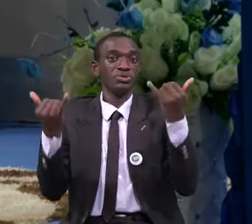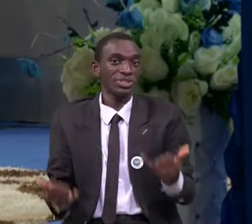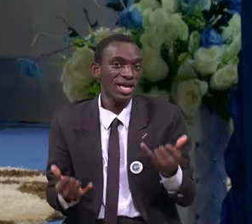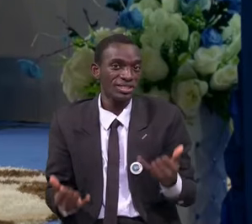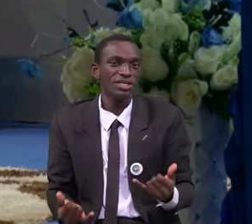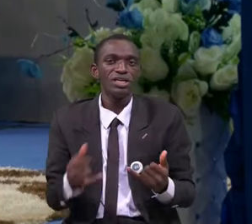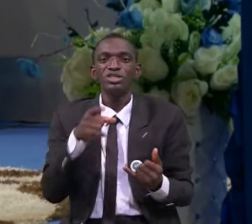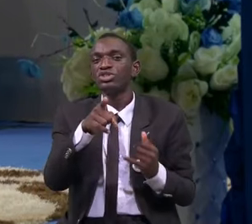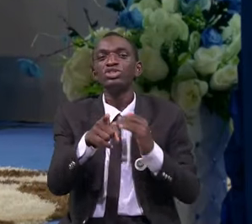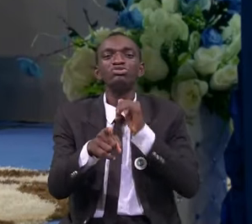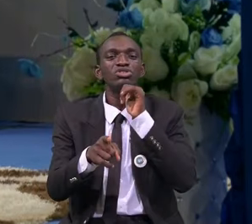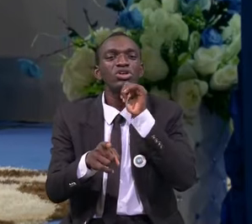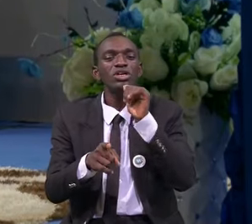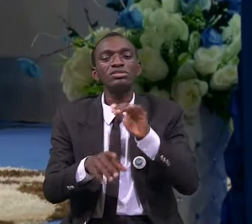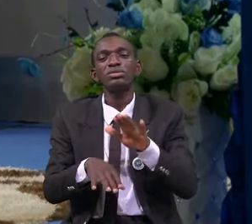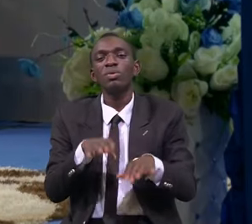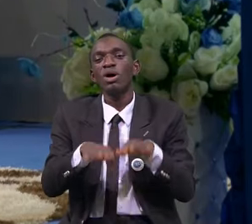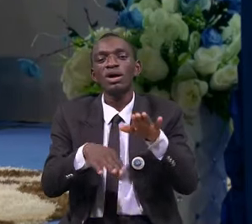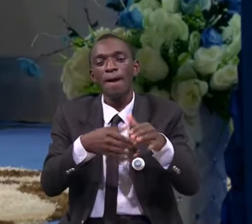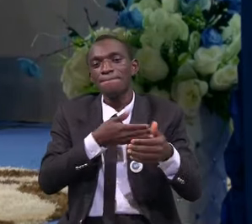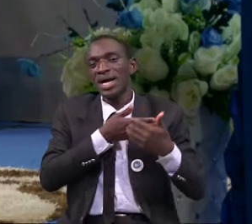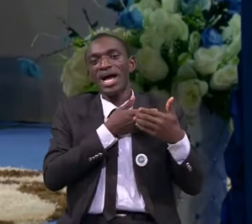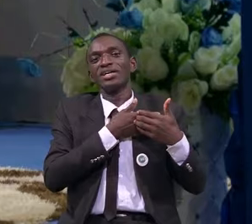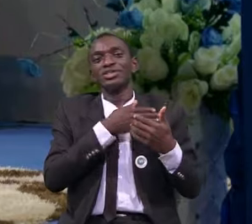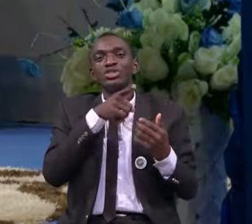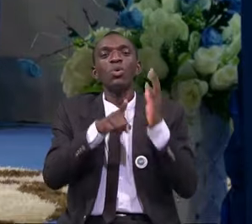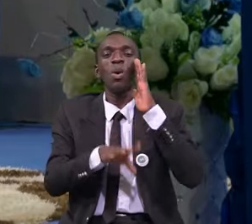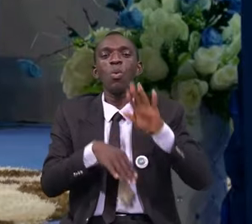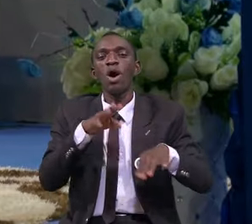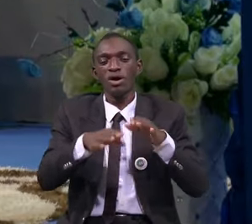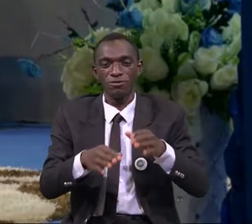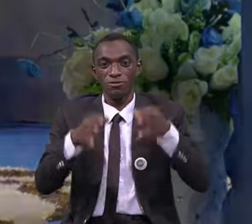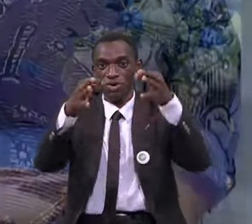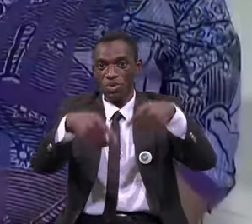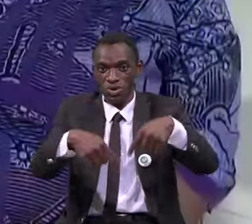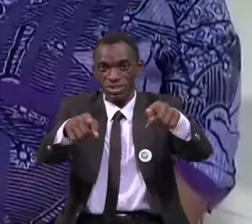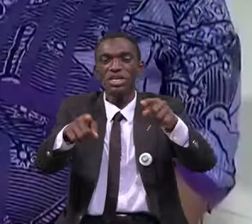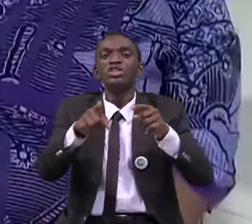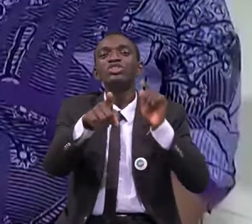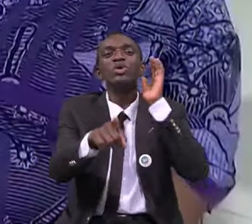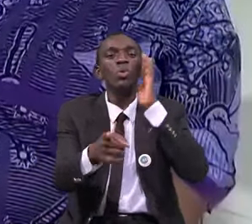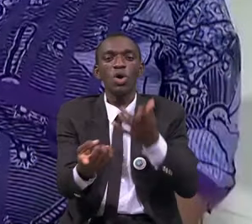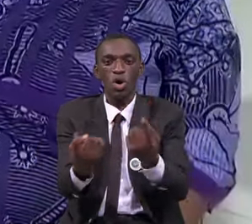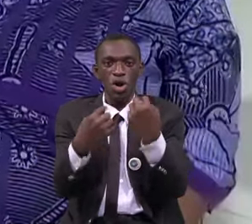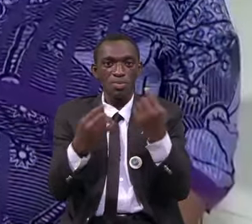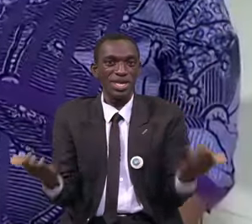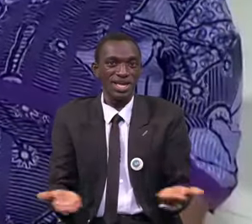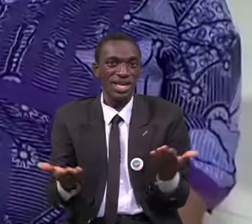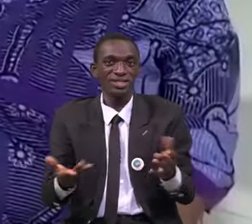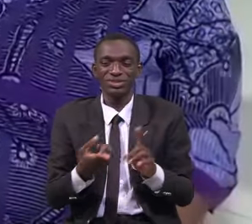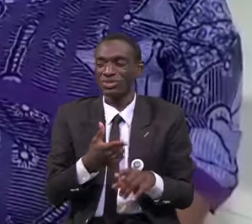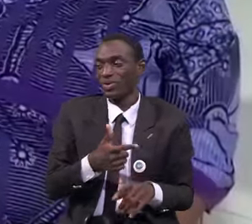you'll not walk back, you'll walk forward. You will come here to your own right, you'll be